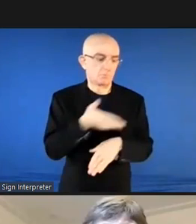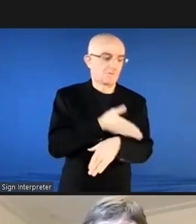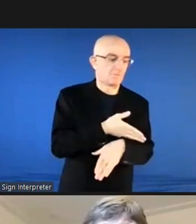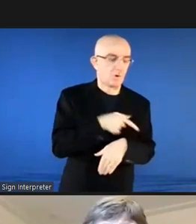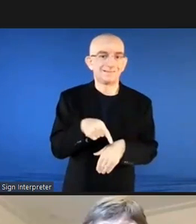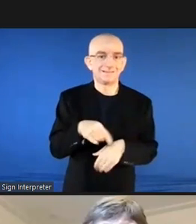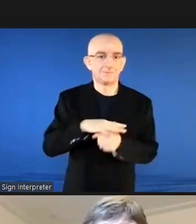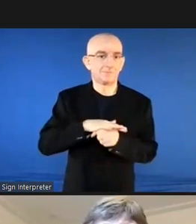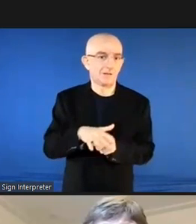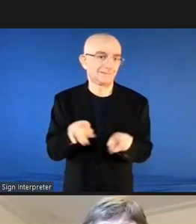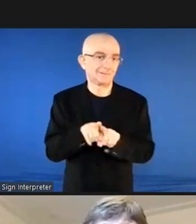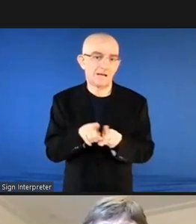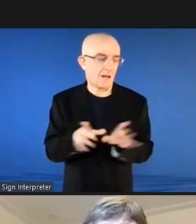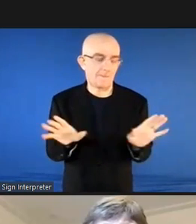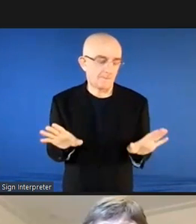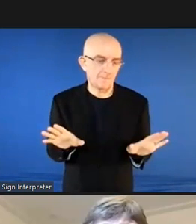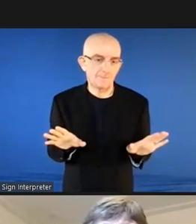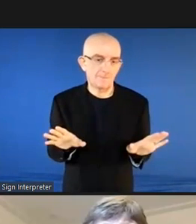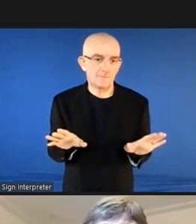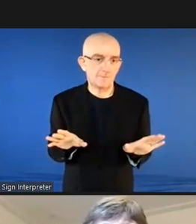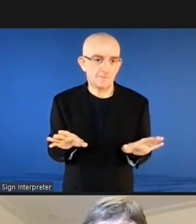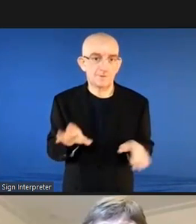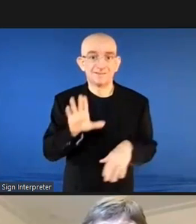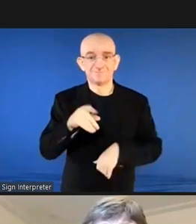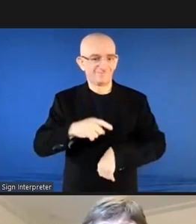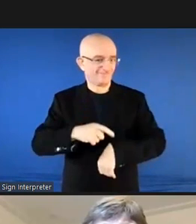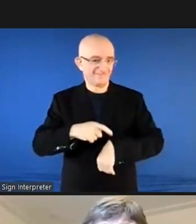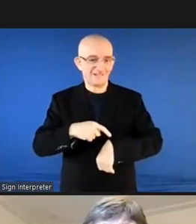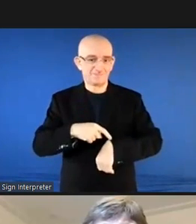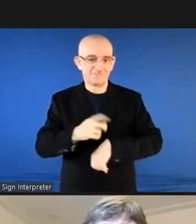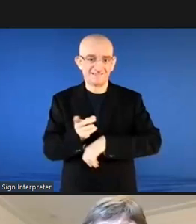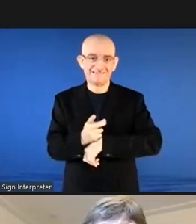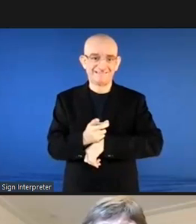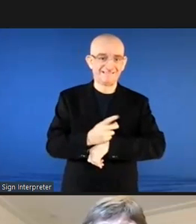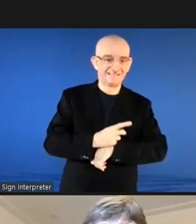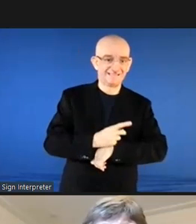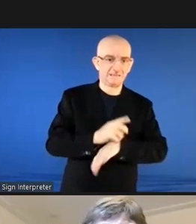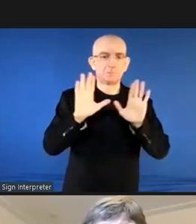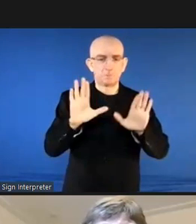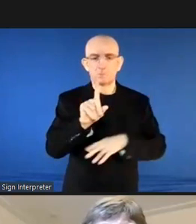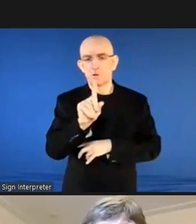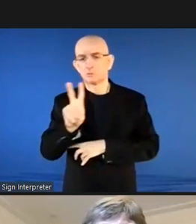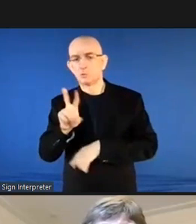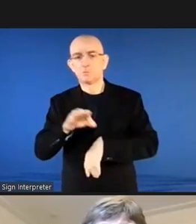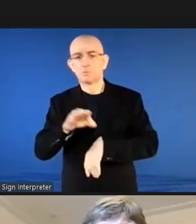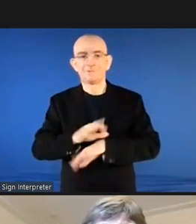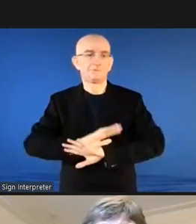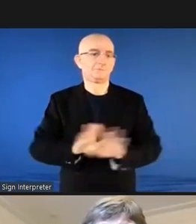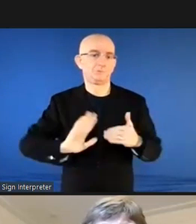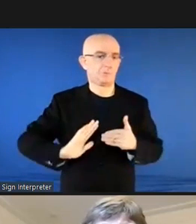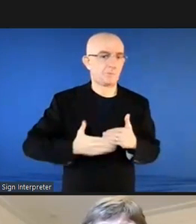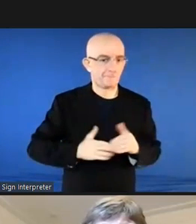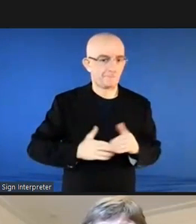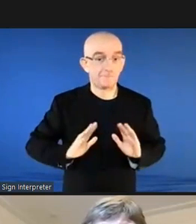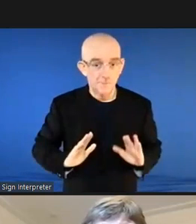but we will stay open for a couple more minutes just to answer a couple more questions. But I appreciate if some people do